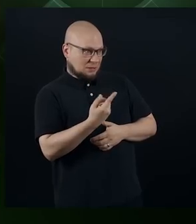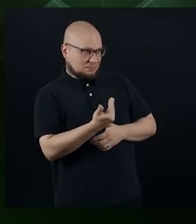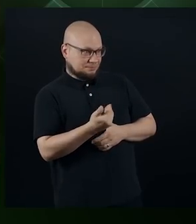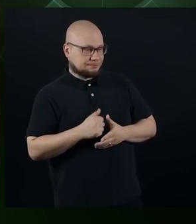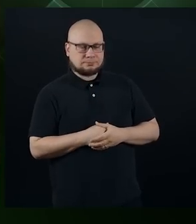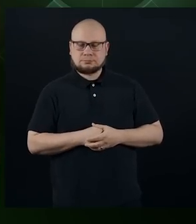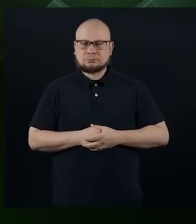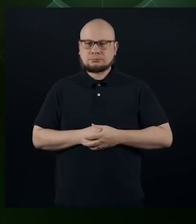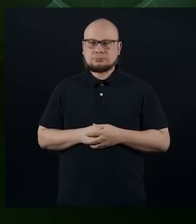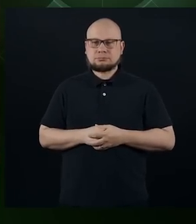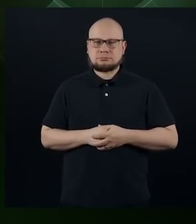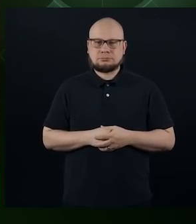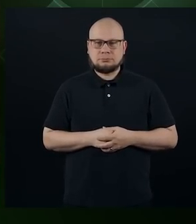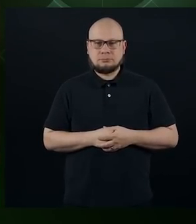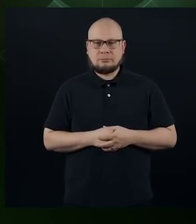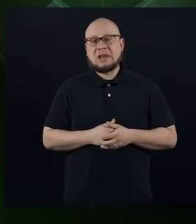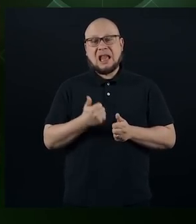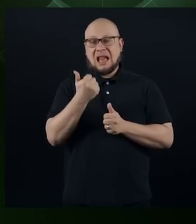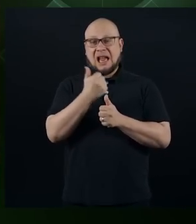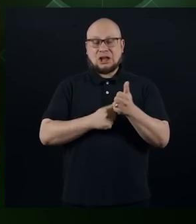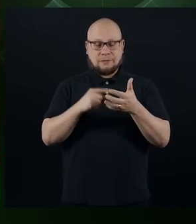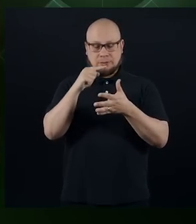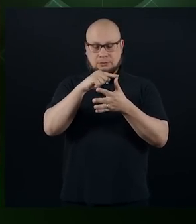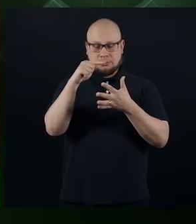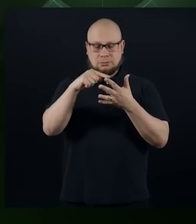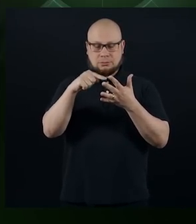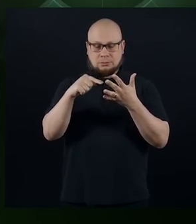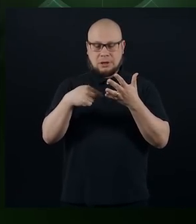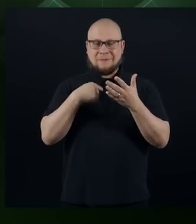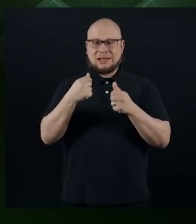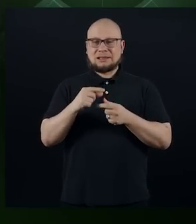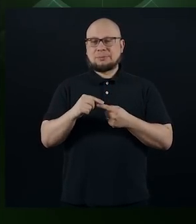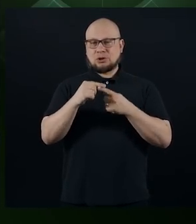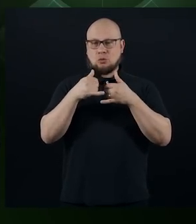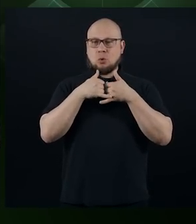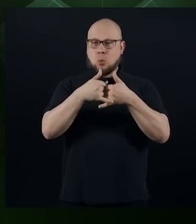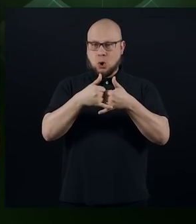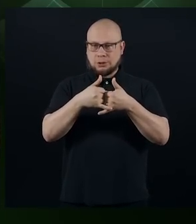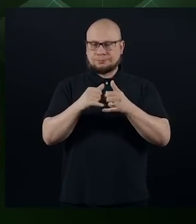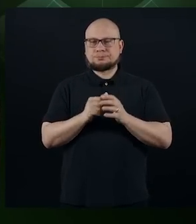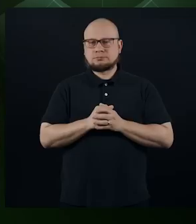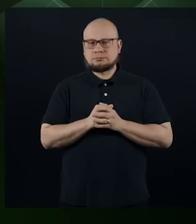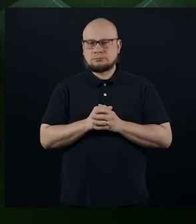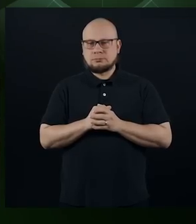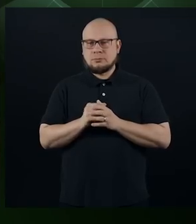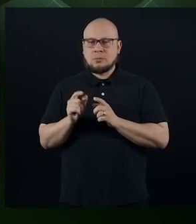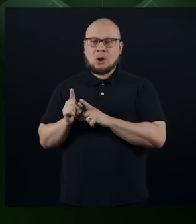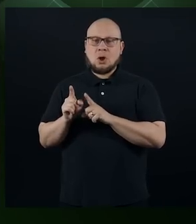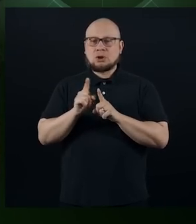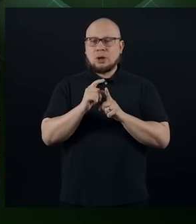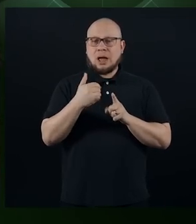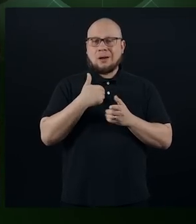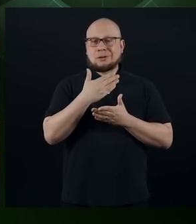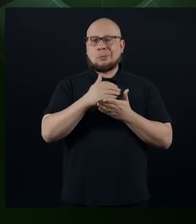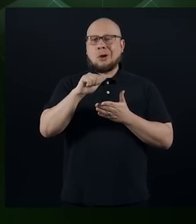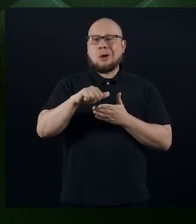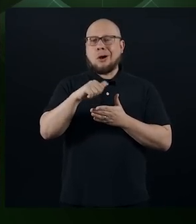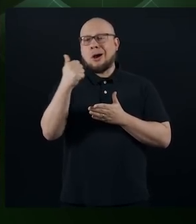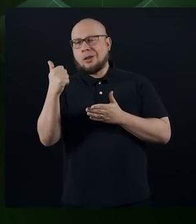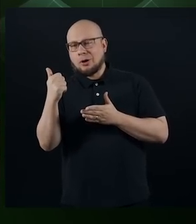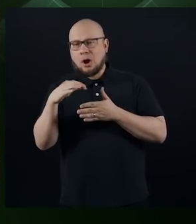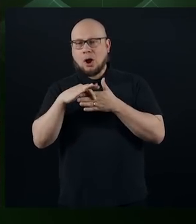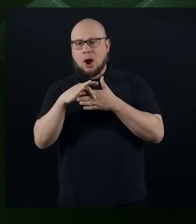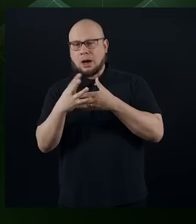So each tall tale brings with it a set of rewards that are themed to that tale. There's also Pirates of the Caribbean themed content within our